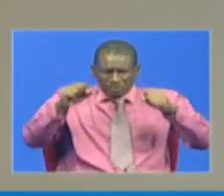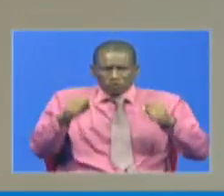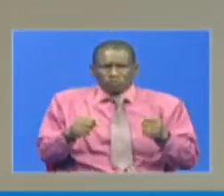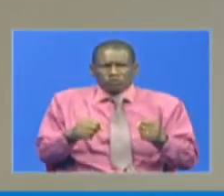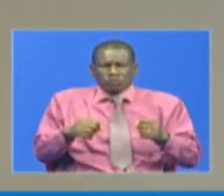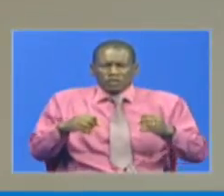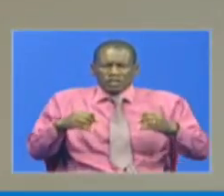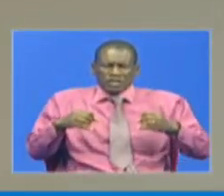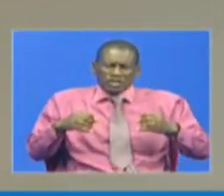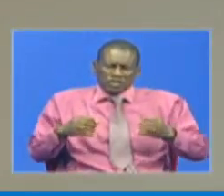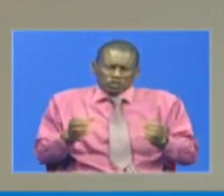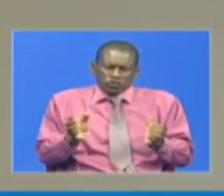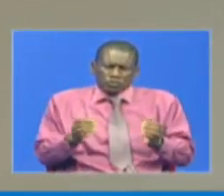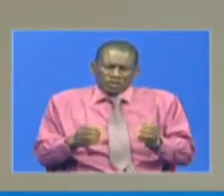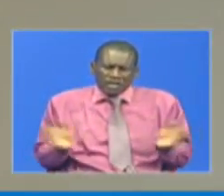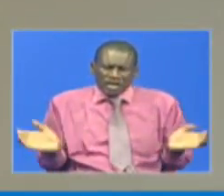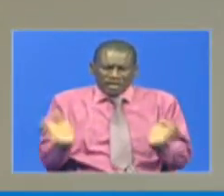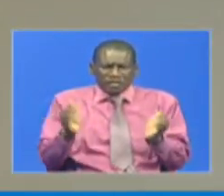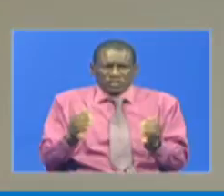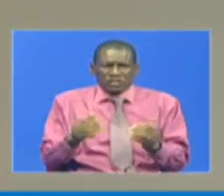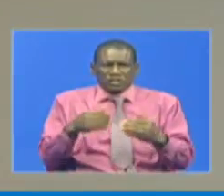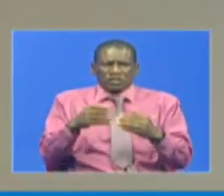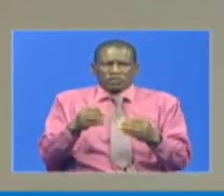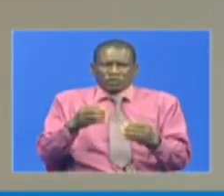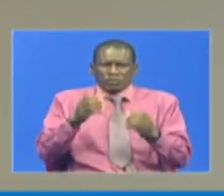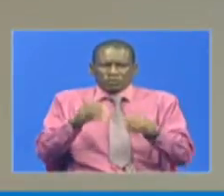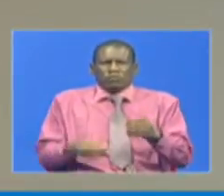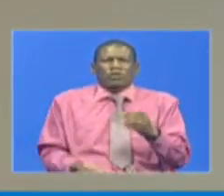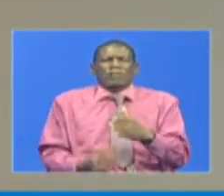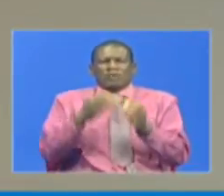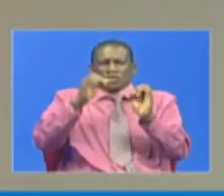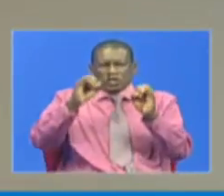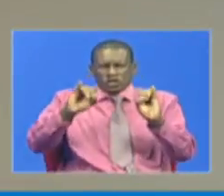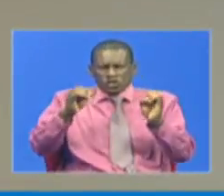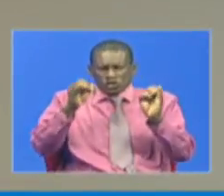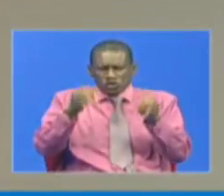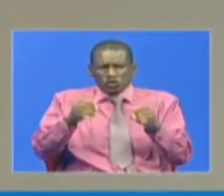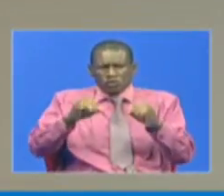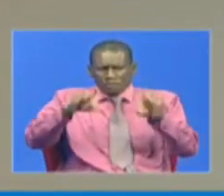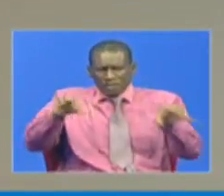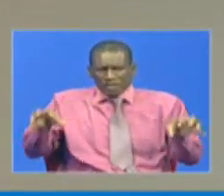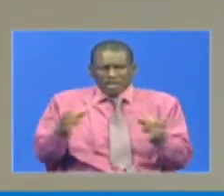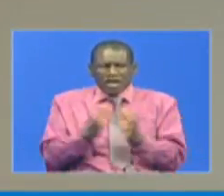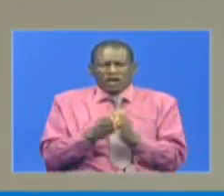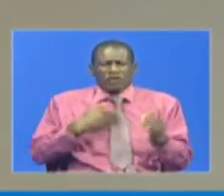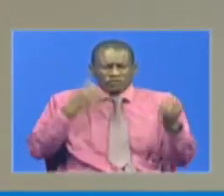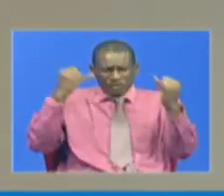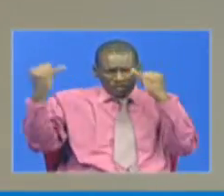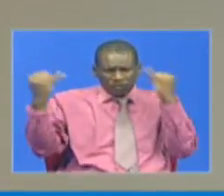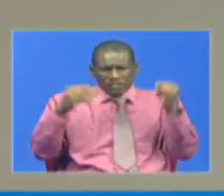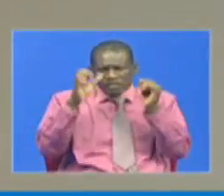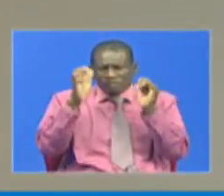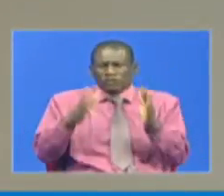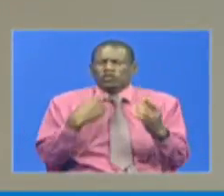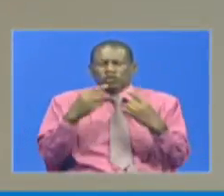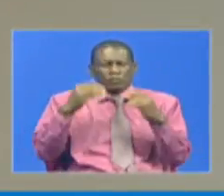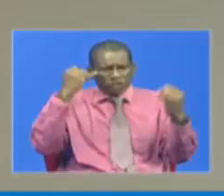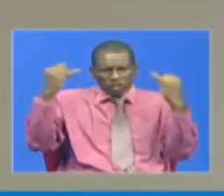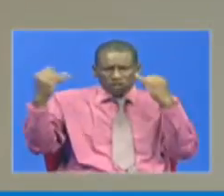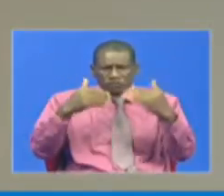force for finding new markets. And if there is a lot of innovation, someone mentioned innovation earlier, and I